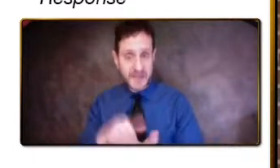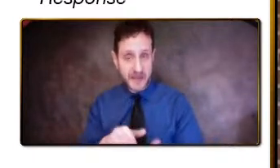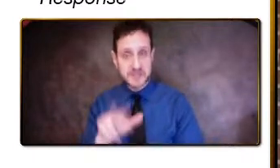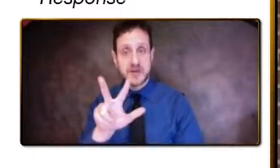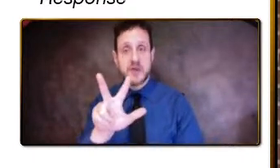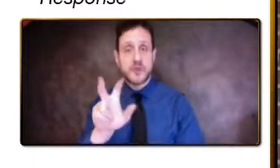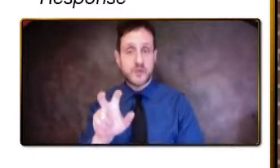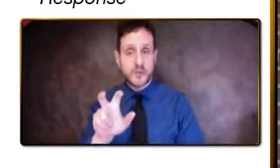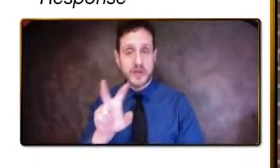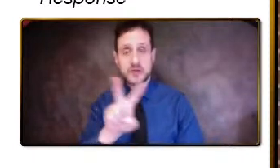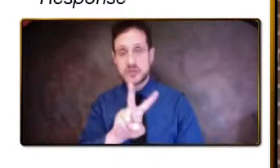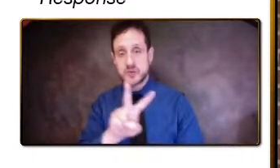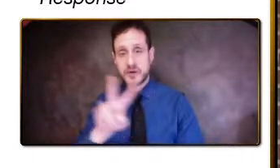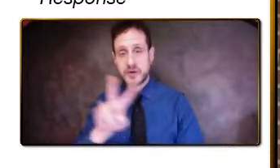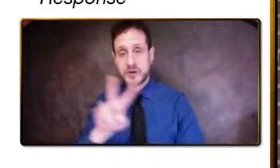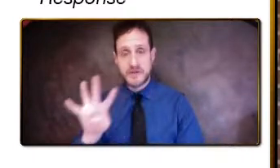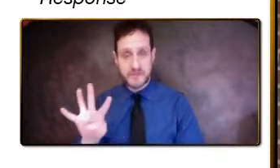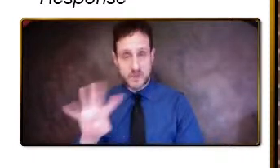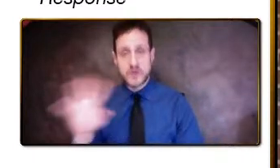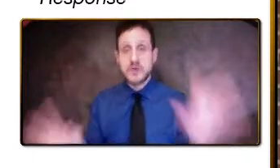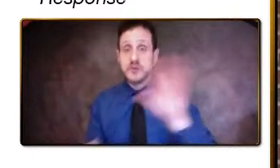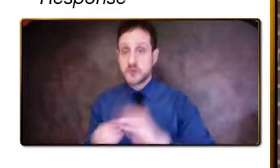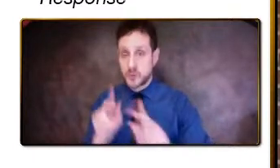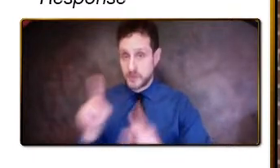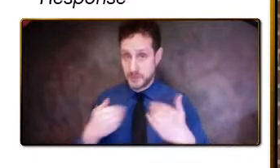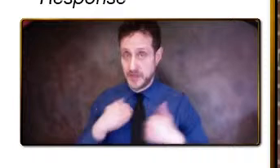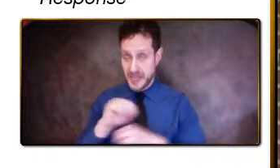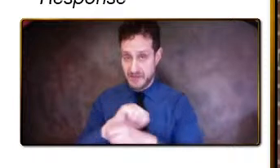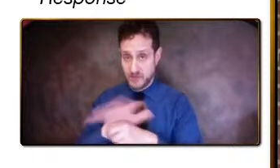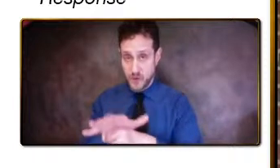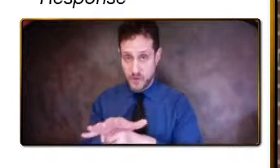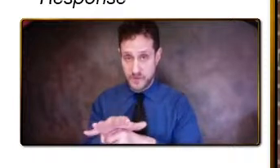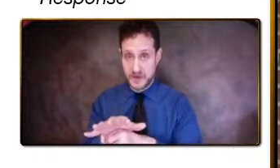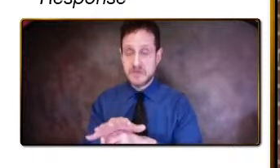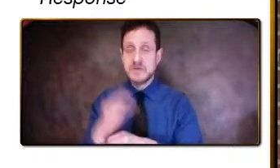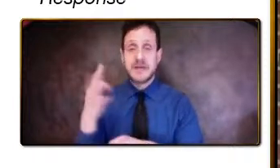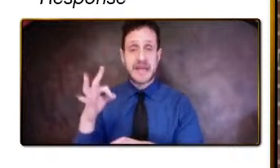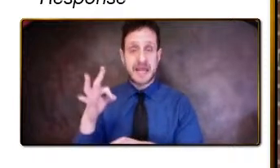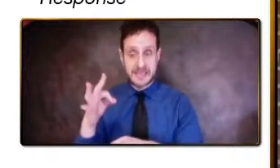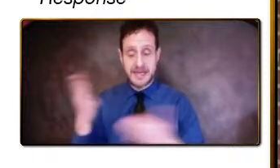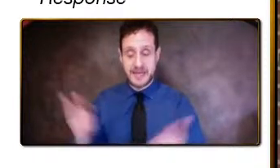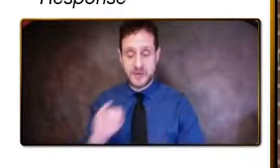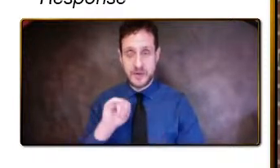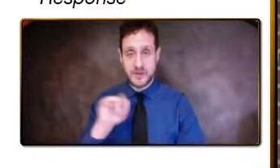1,059,324 total cases in the state of Illinois since the beginning of this pandemic.